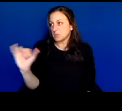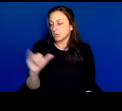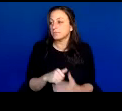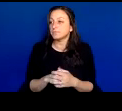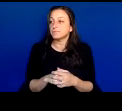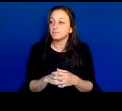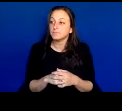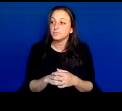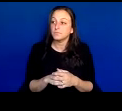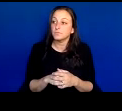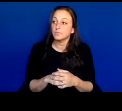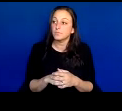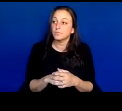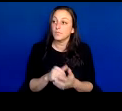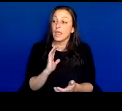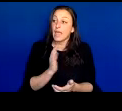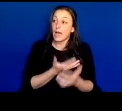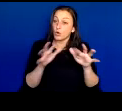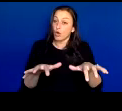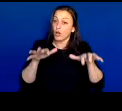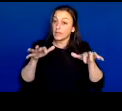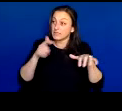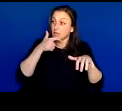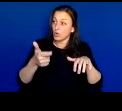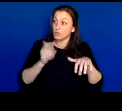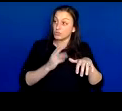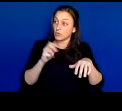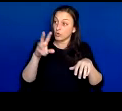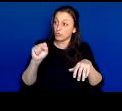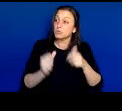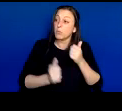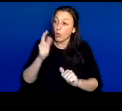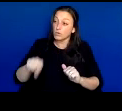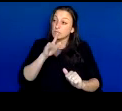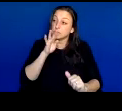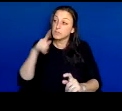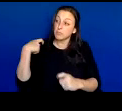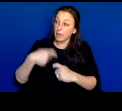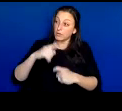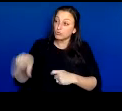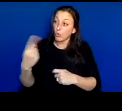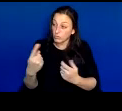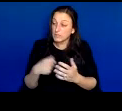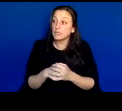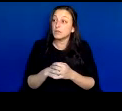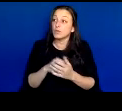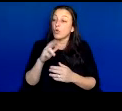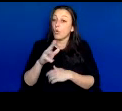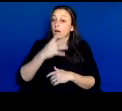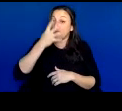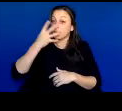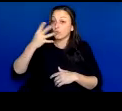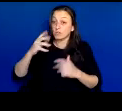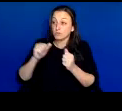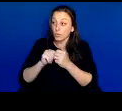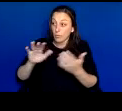Our audience is mainly Spanish-speaking, undocumented immigrants. So how can we